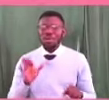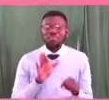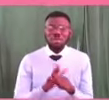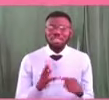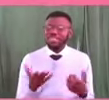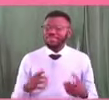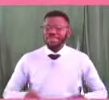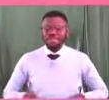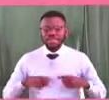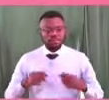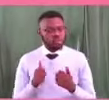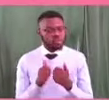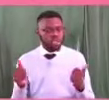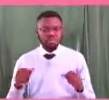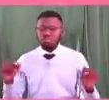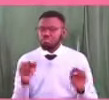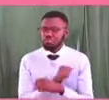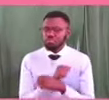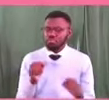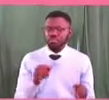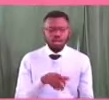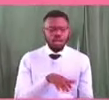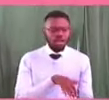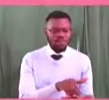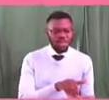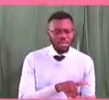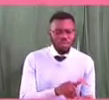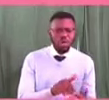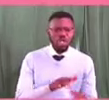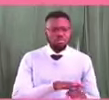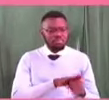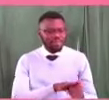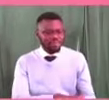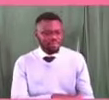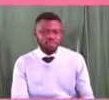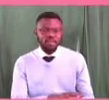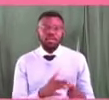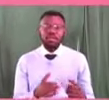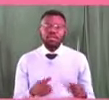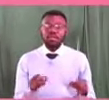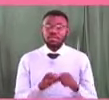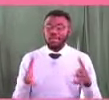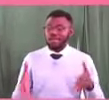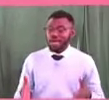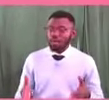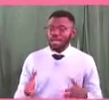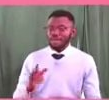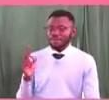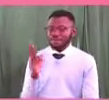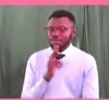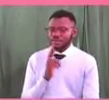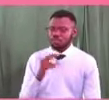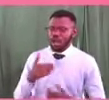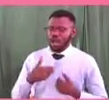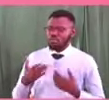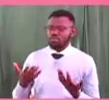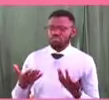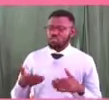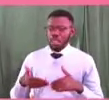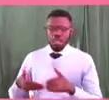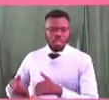living. They are vulnerable, marginalized, and at the risk of being left behind.